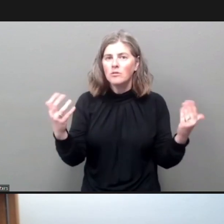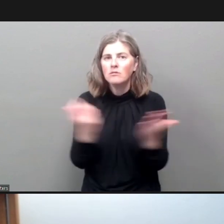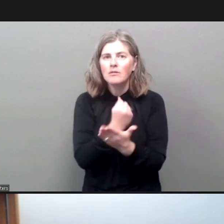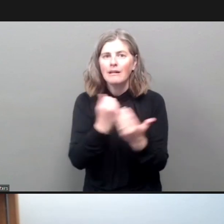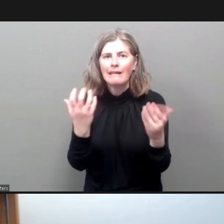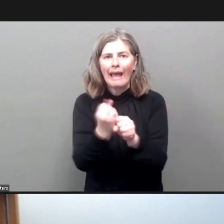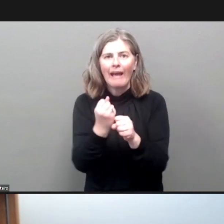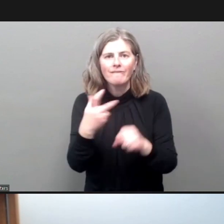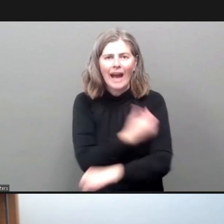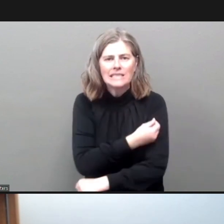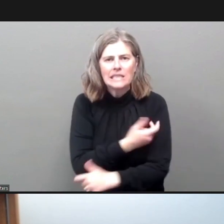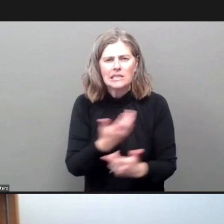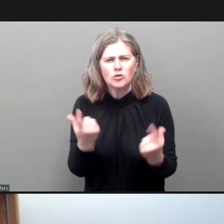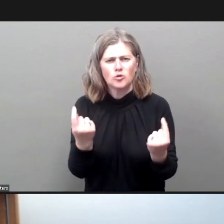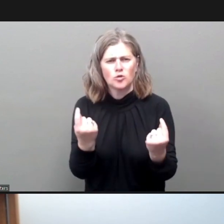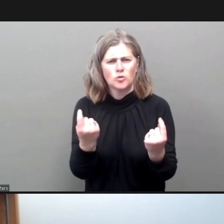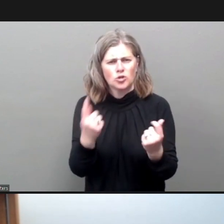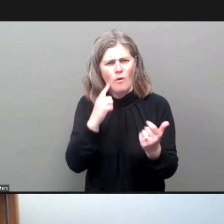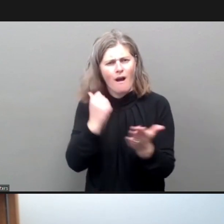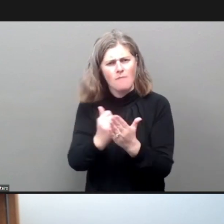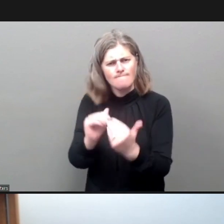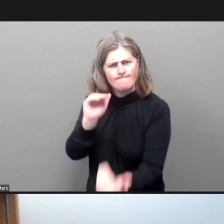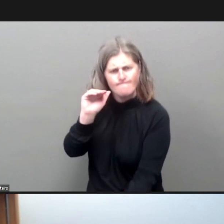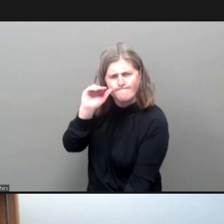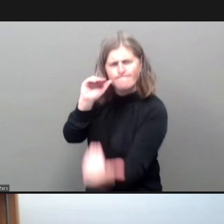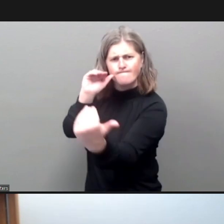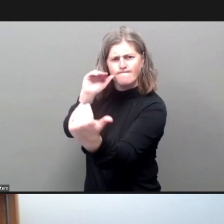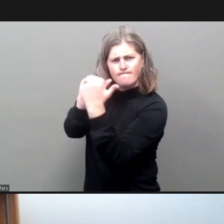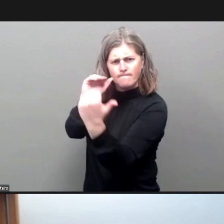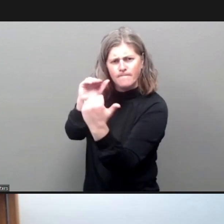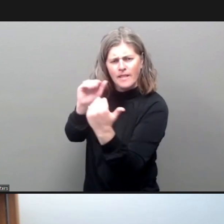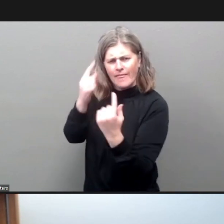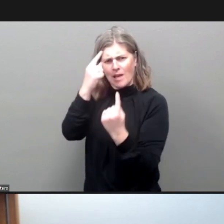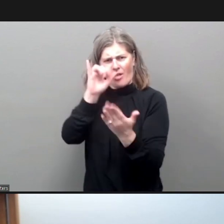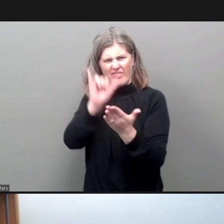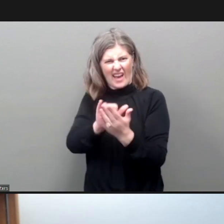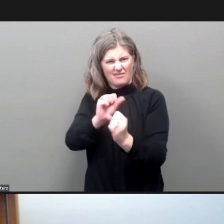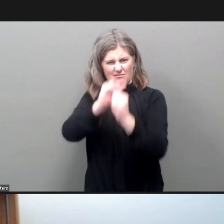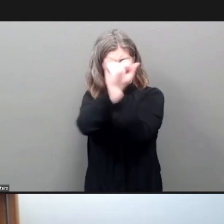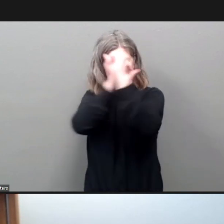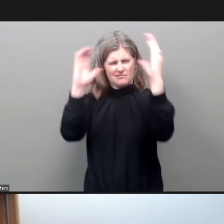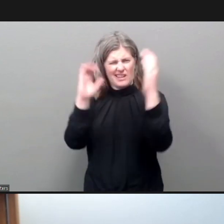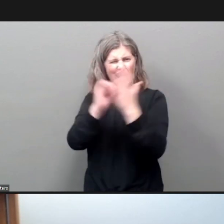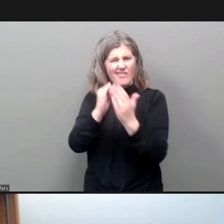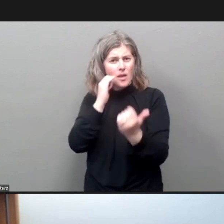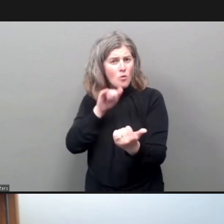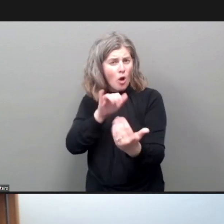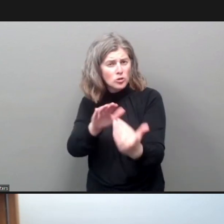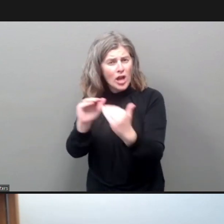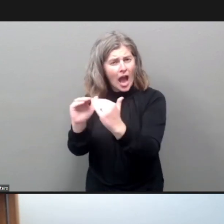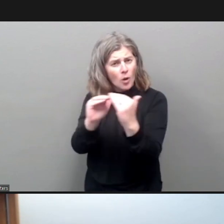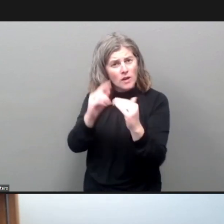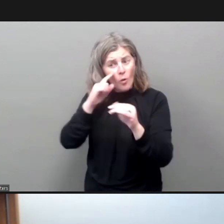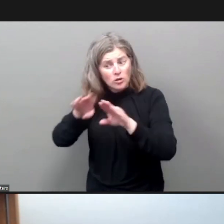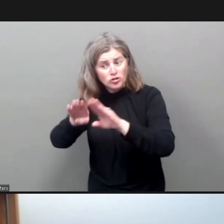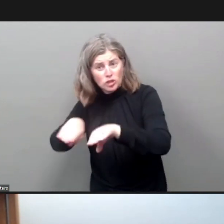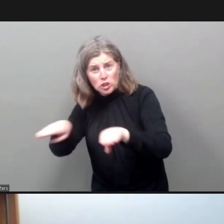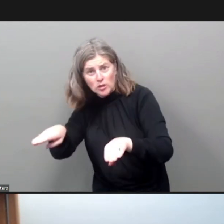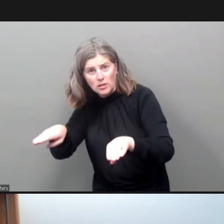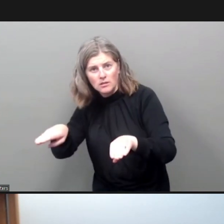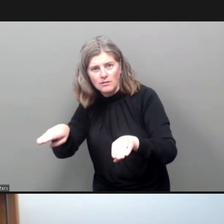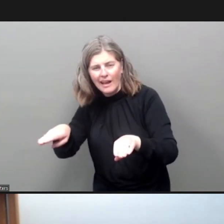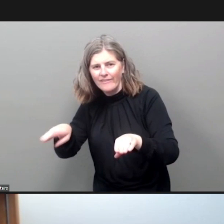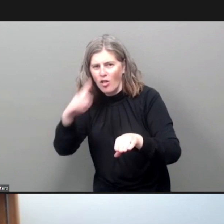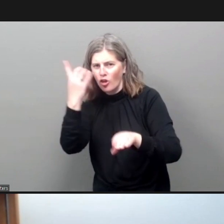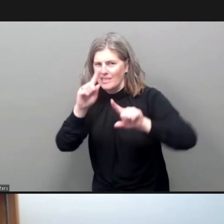get vaccinated. So I'm curious kind of how you're thinking about that, and if the equity approach for kids in any way